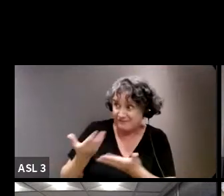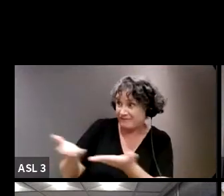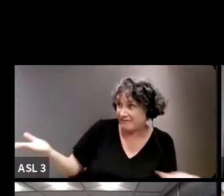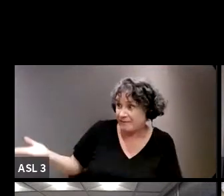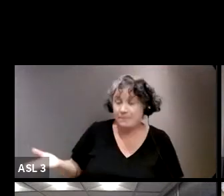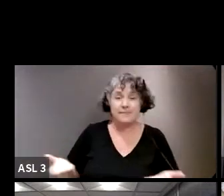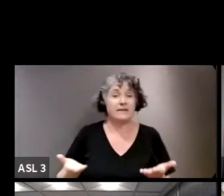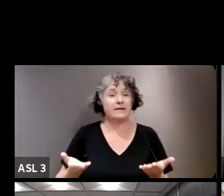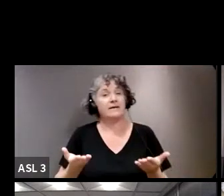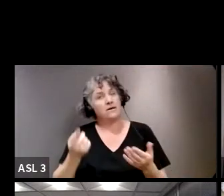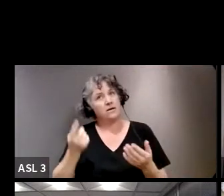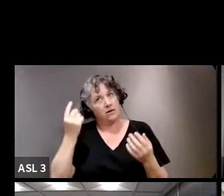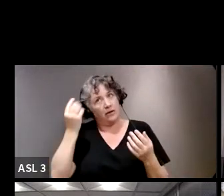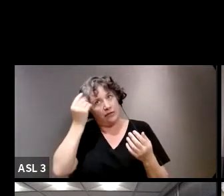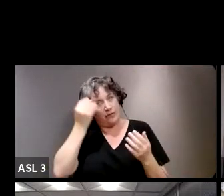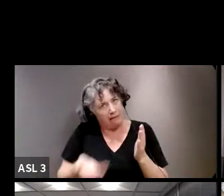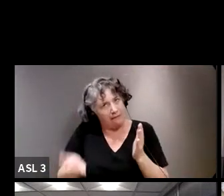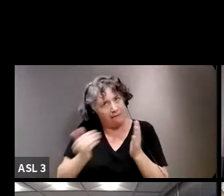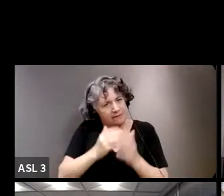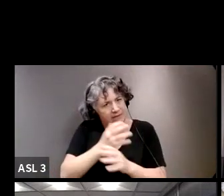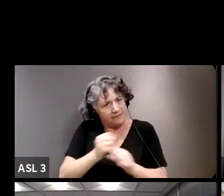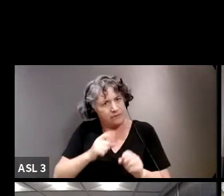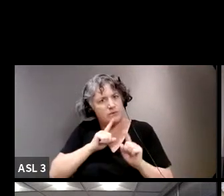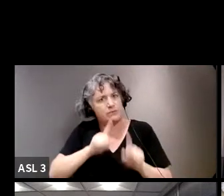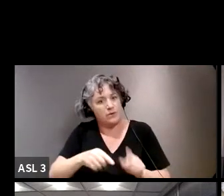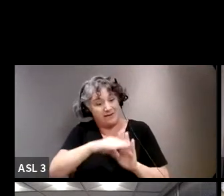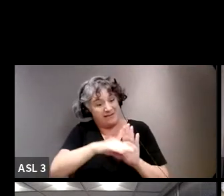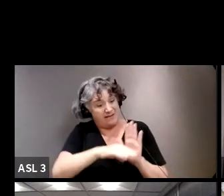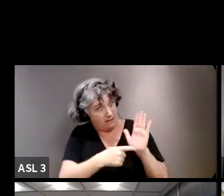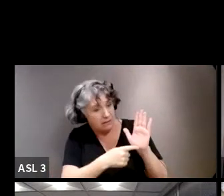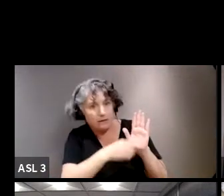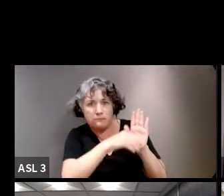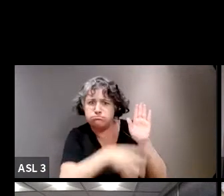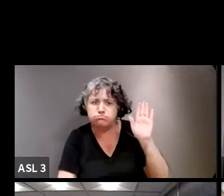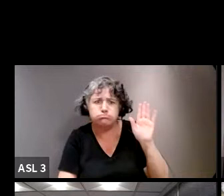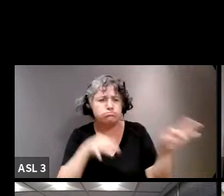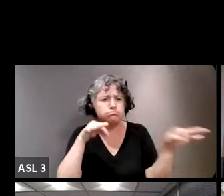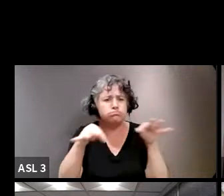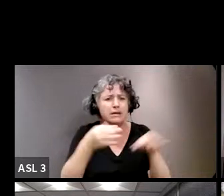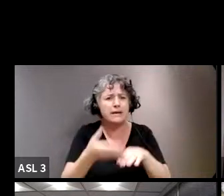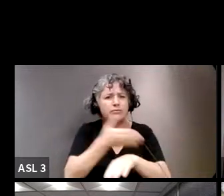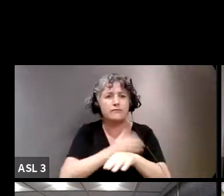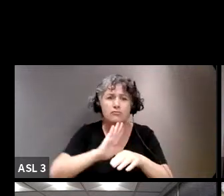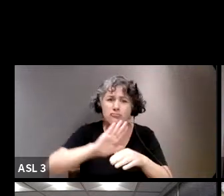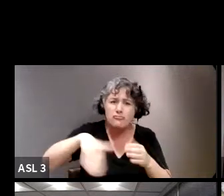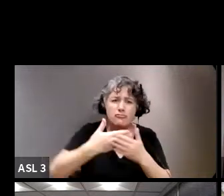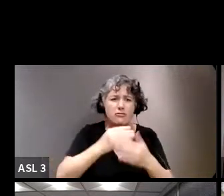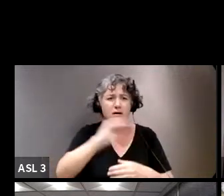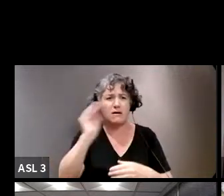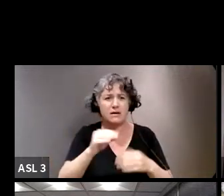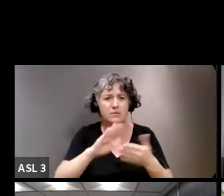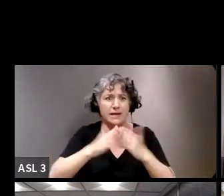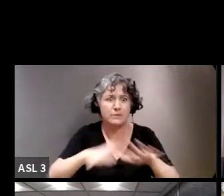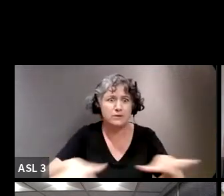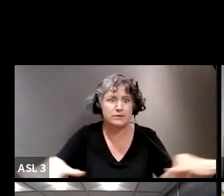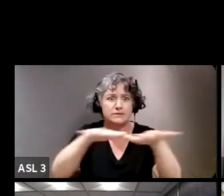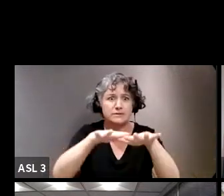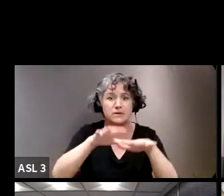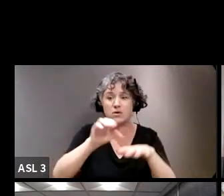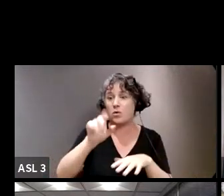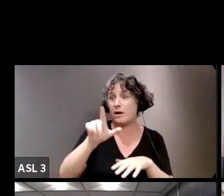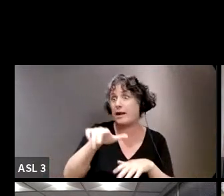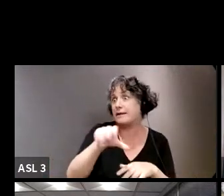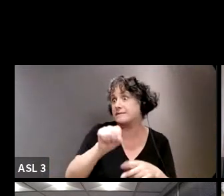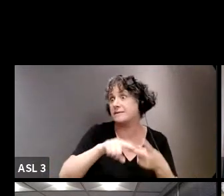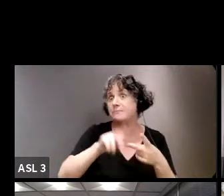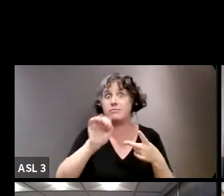presented a long menu of options for investments that improve safety in every neighborhood in ottawa investments that provide orleans and bar